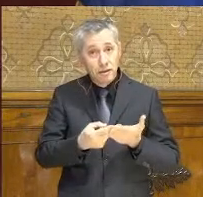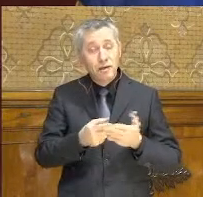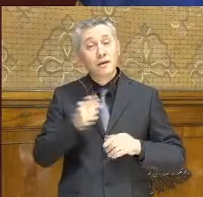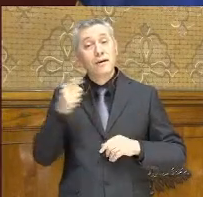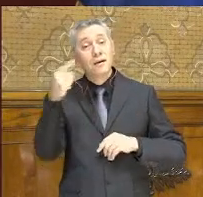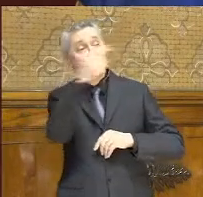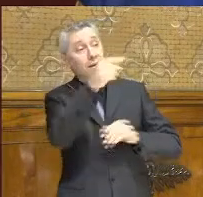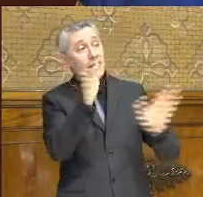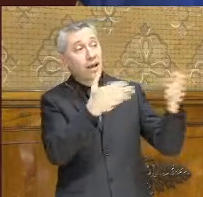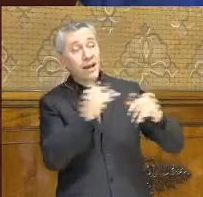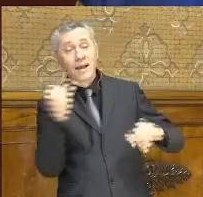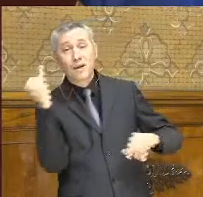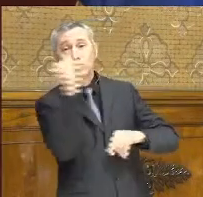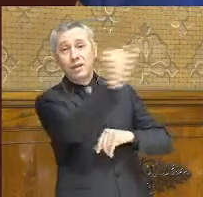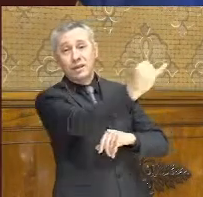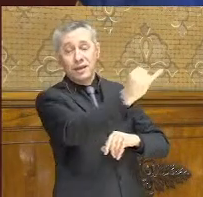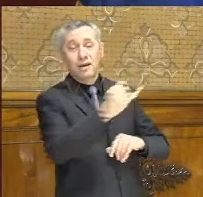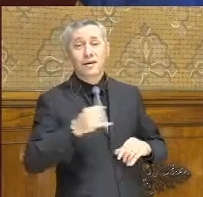to give a hand.